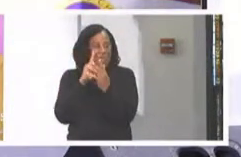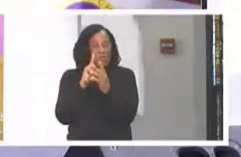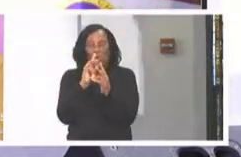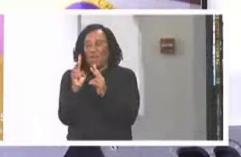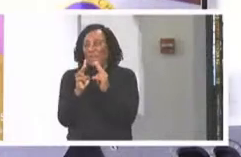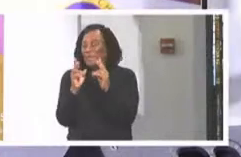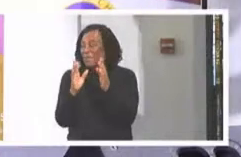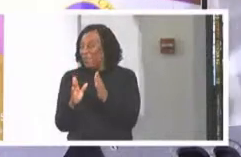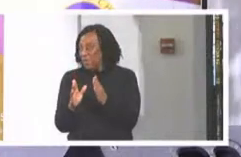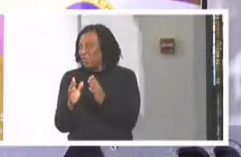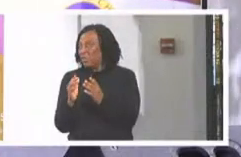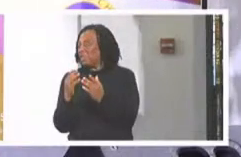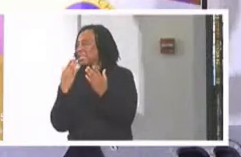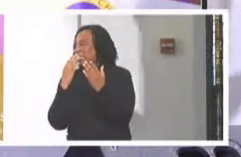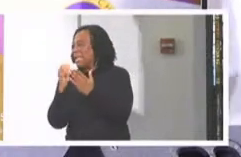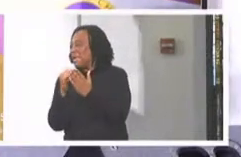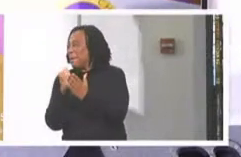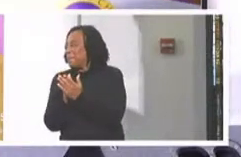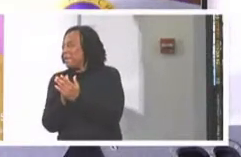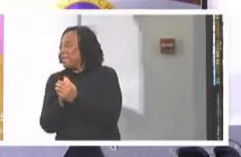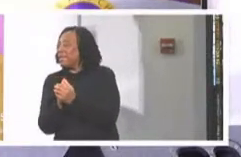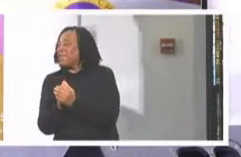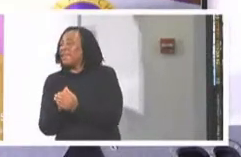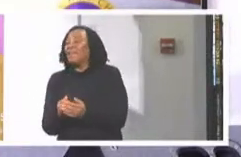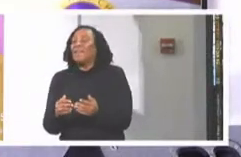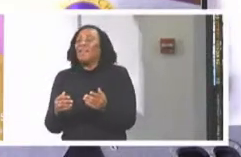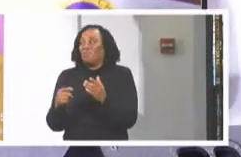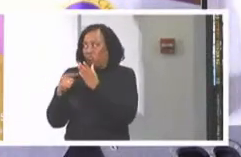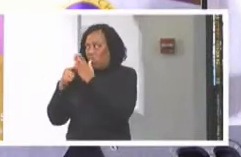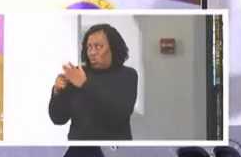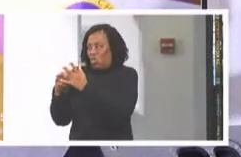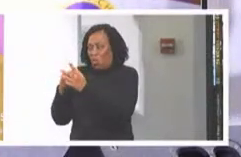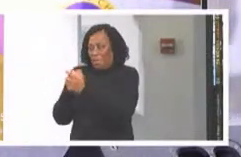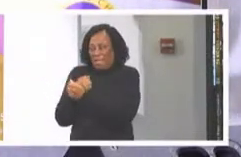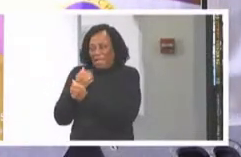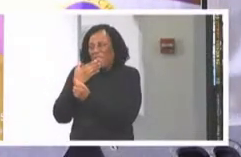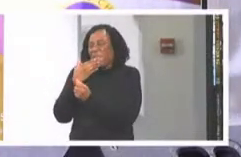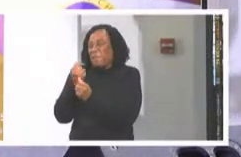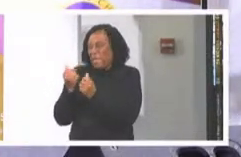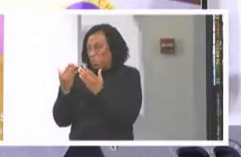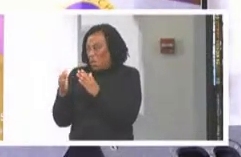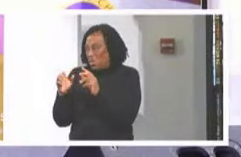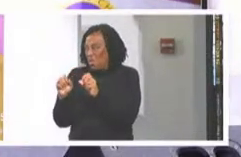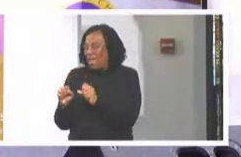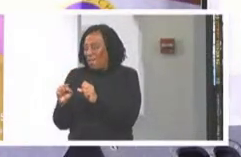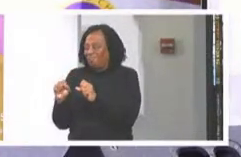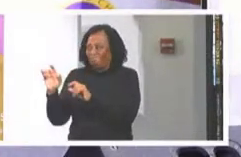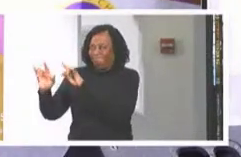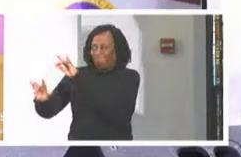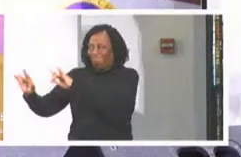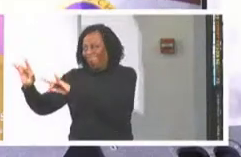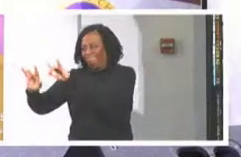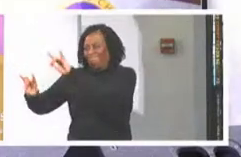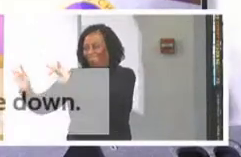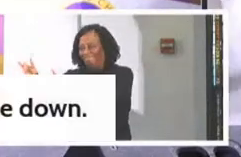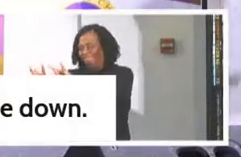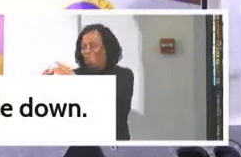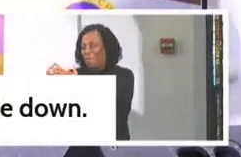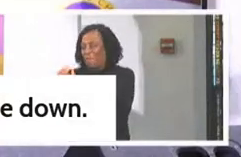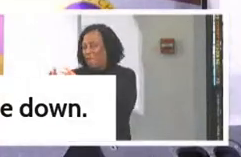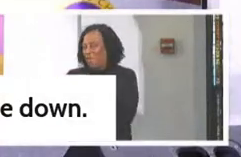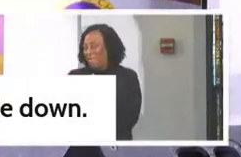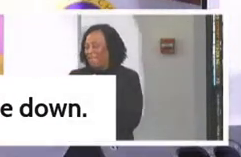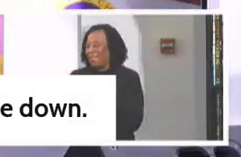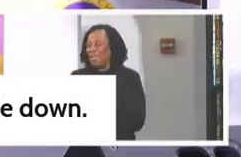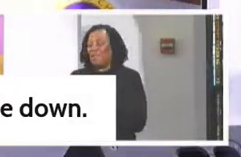Amen. Family, show them some love the best way you can after service. We want to make sure that we love on them this morning. You might be